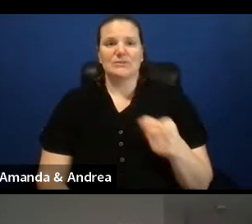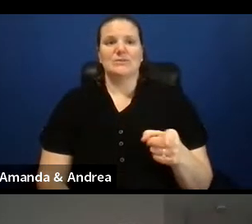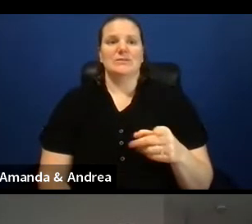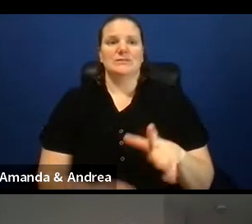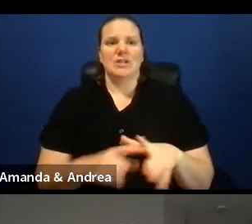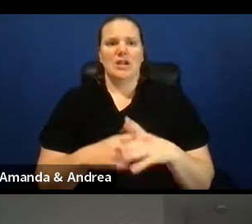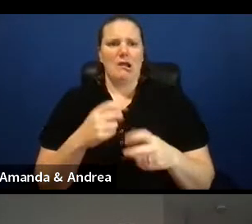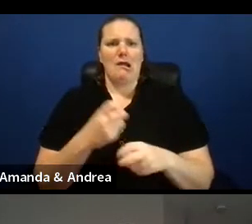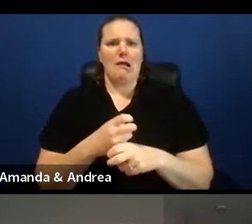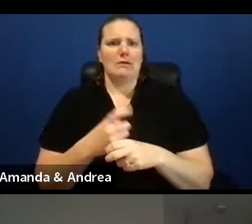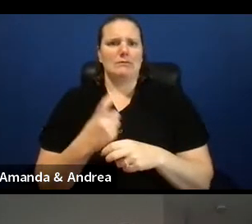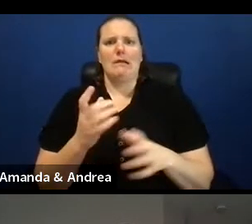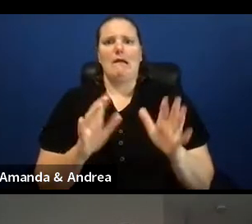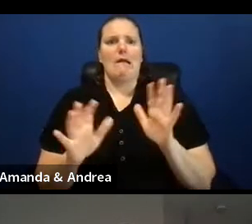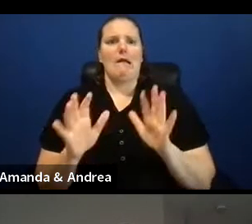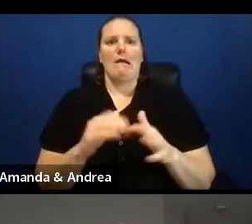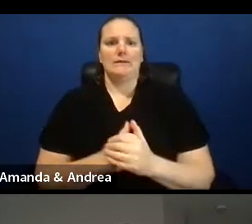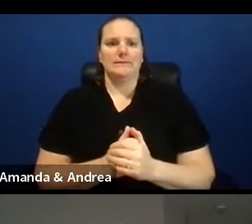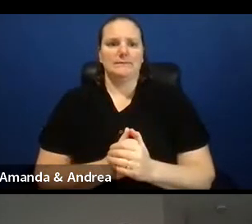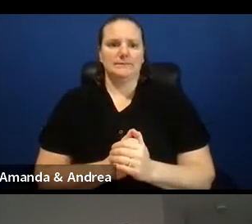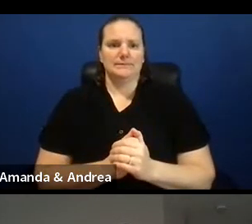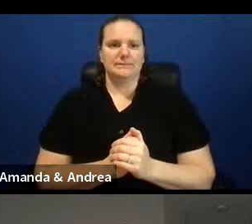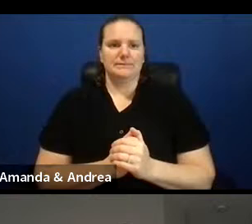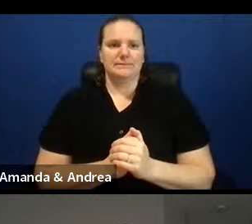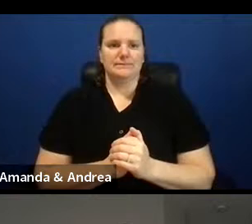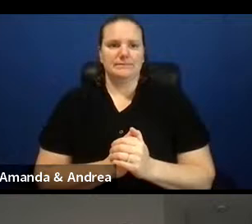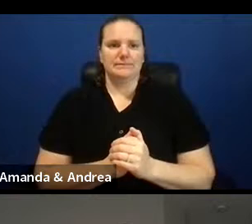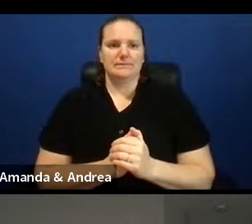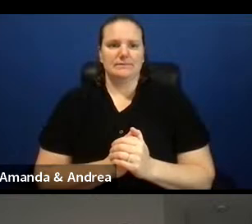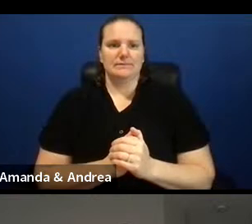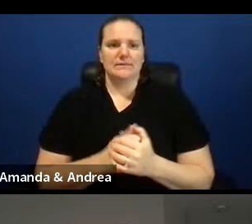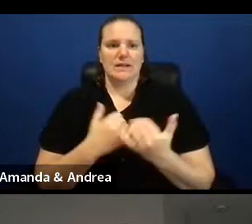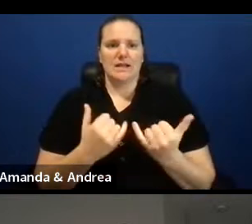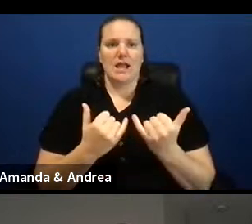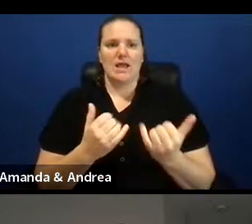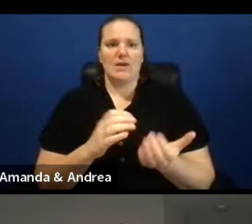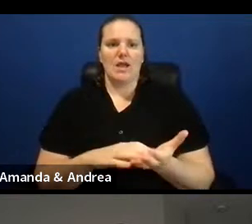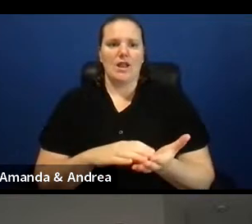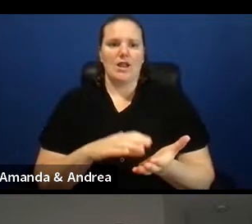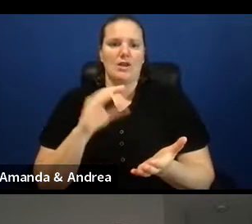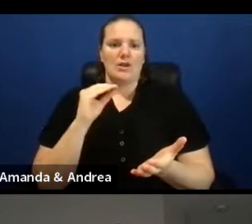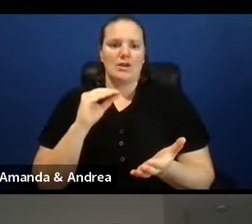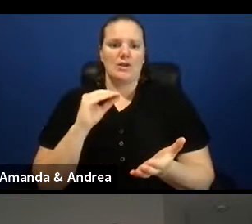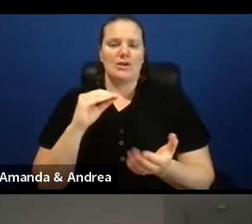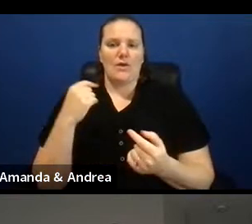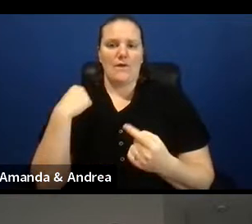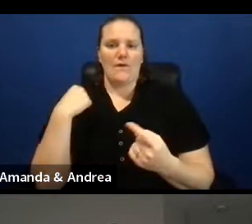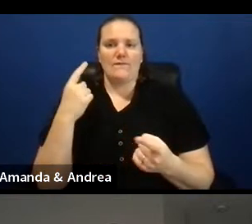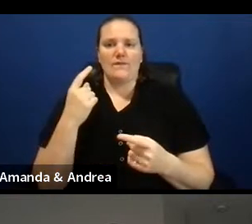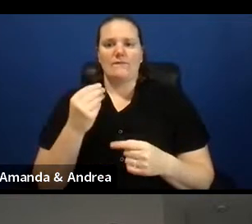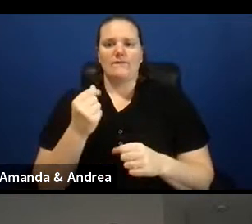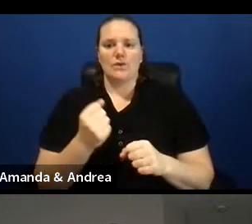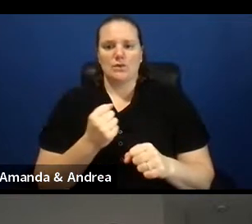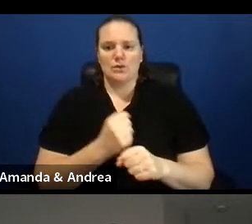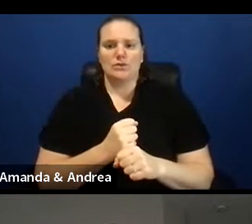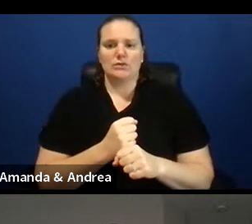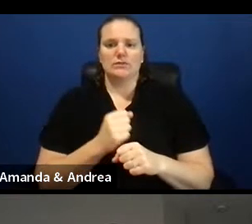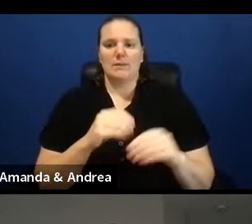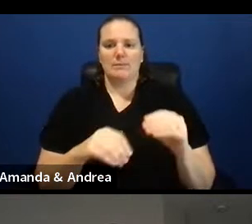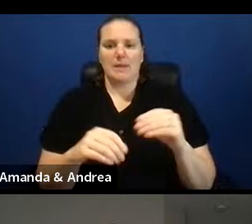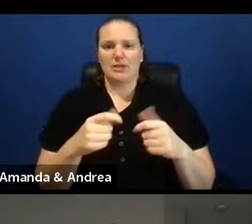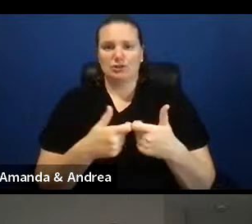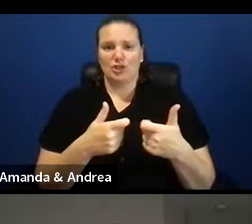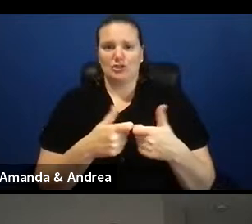hard one. I would say now I have learned over the, few years, I pack my